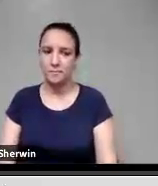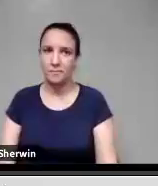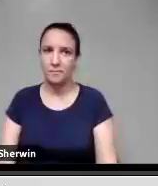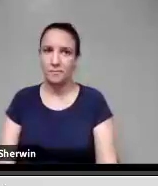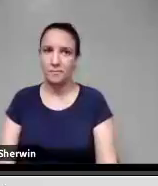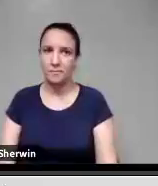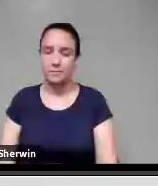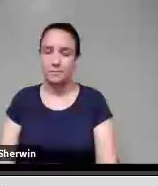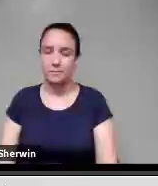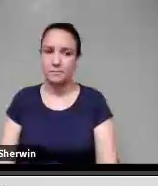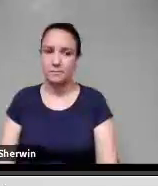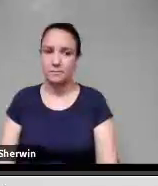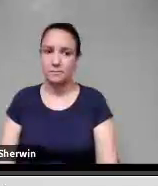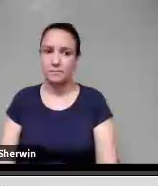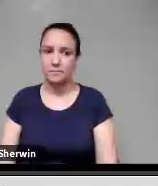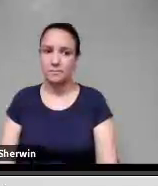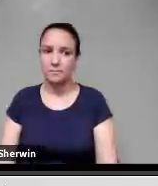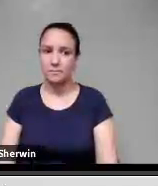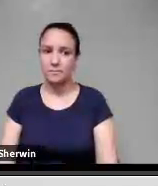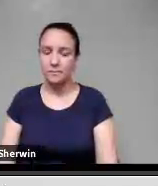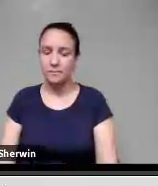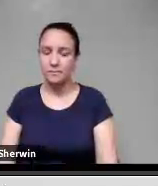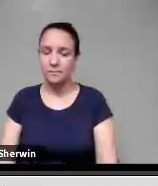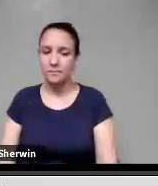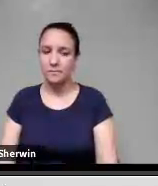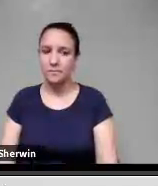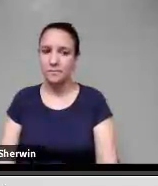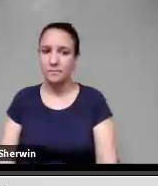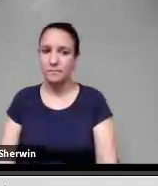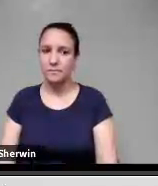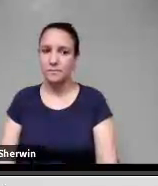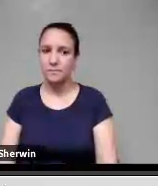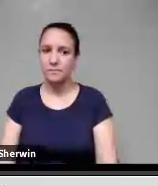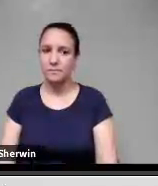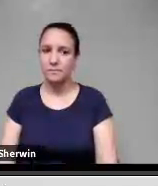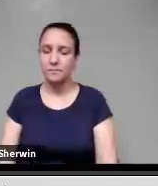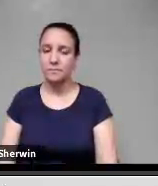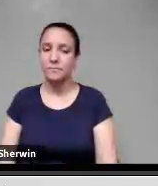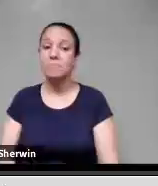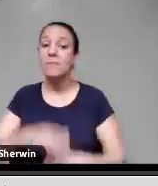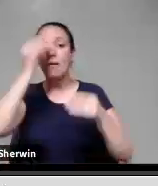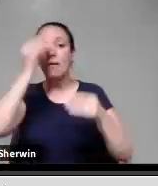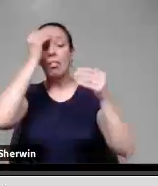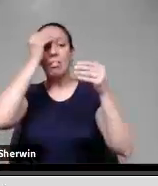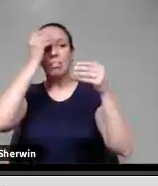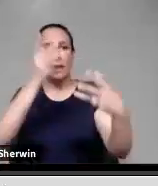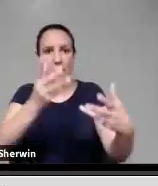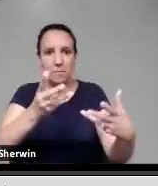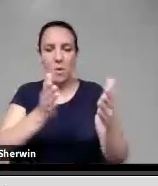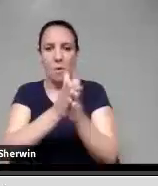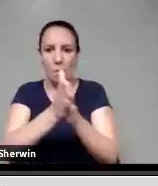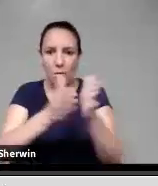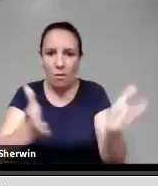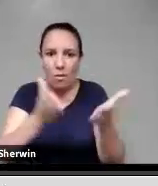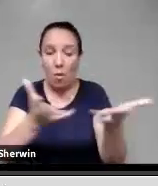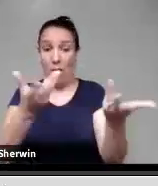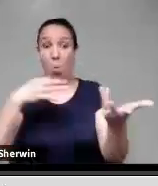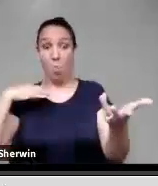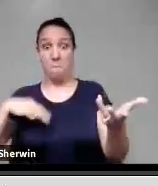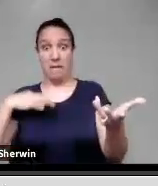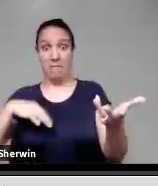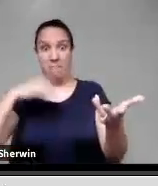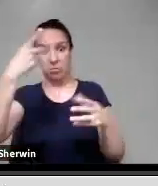way to do that is to personalize it. Emphasize the benefits to the group of becoming involved. And what are the